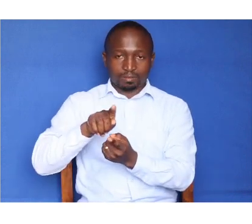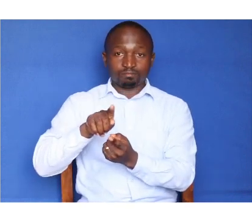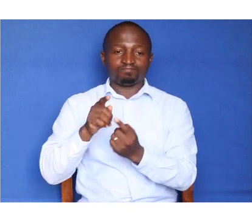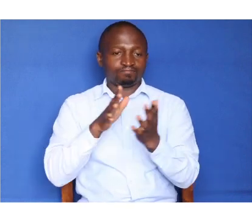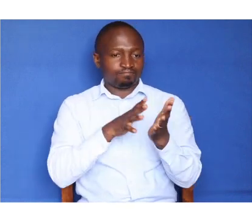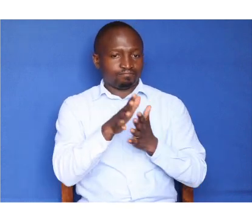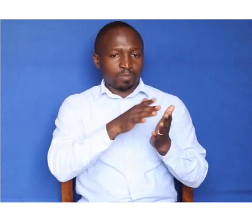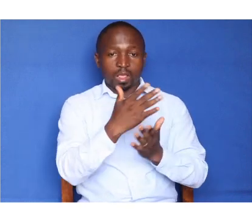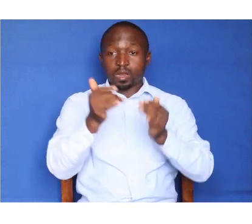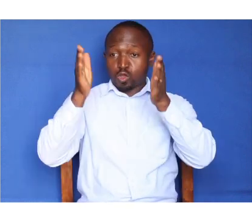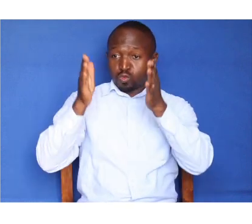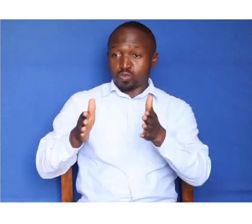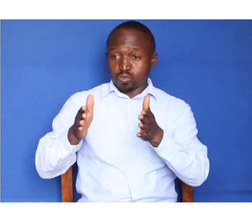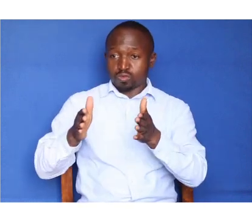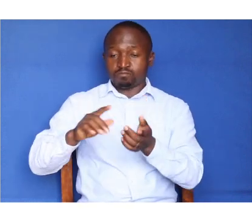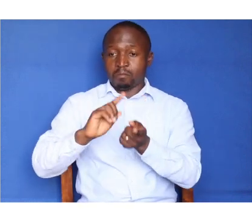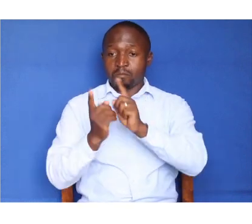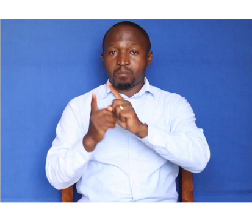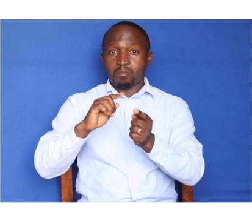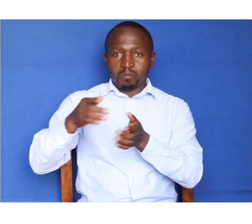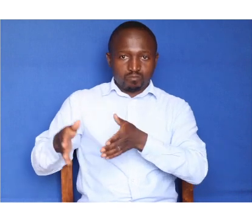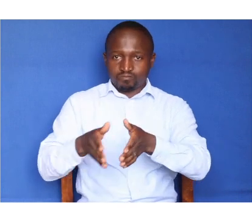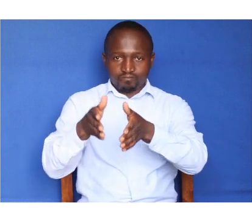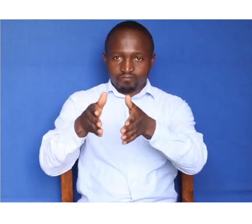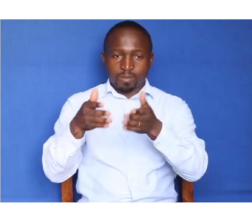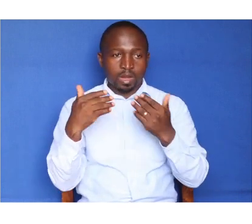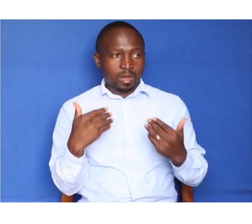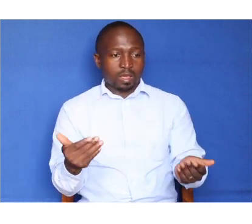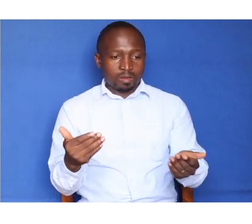Basically, we are to give types of river rejuvenation.